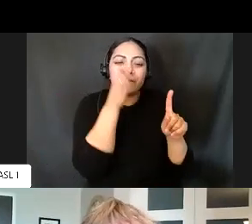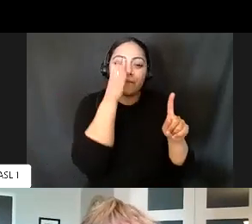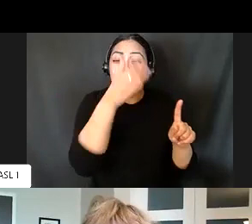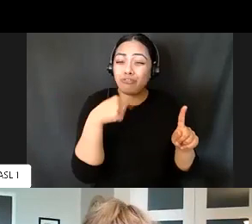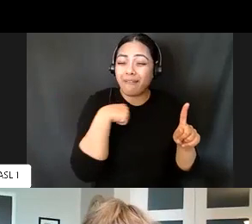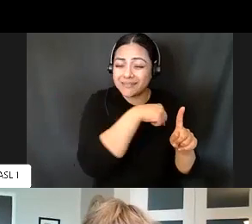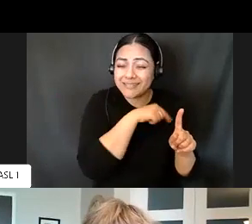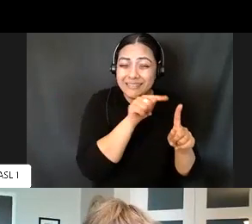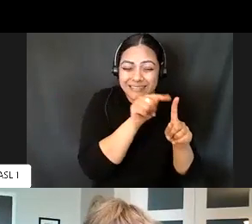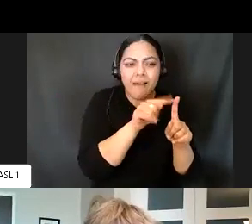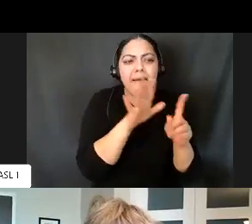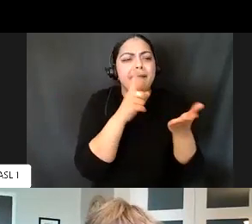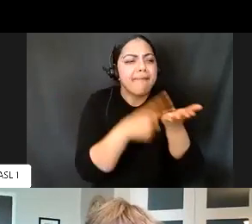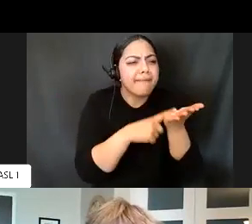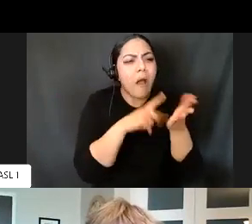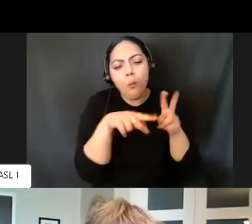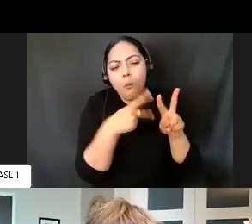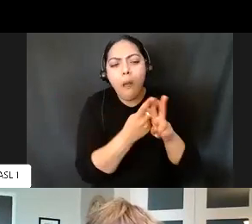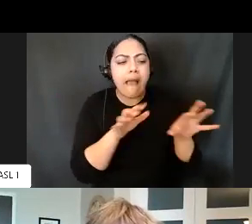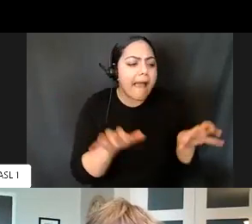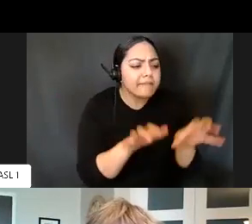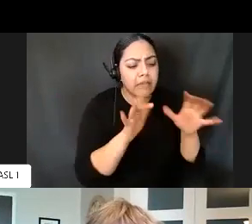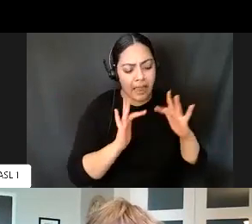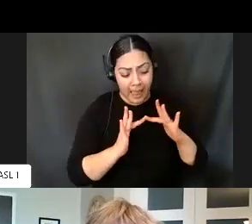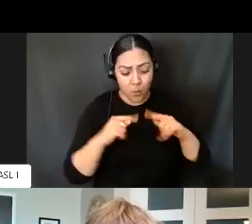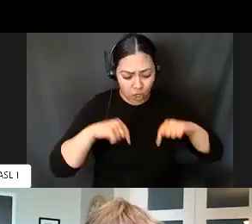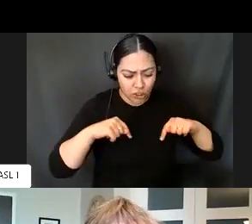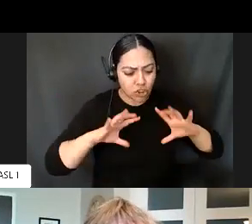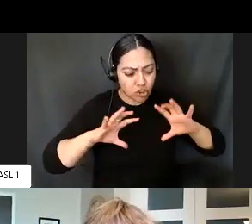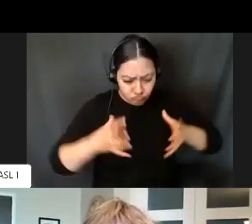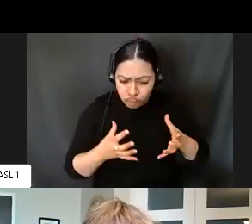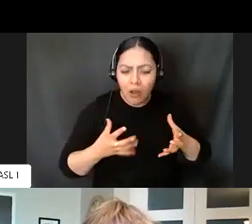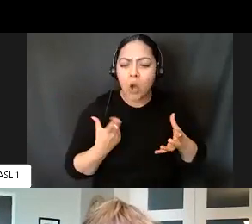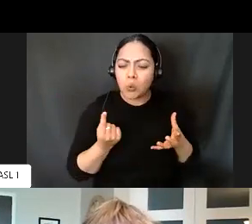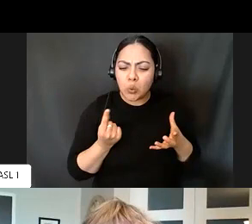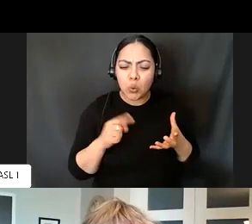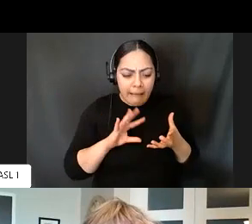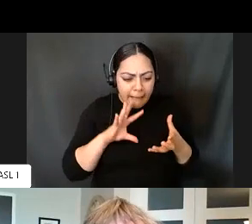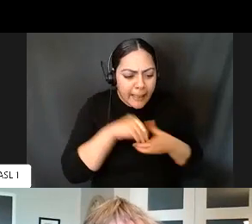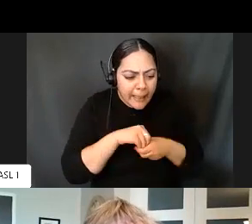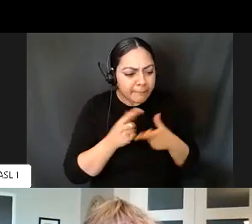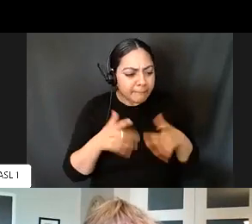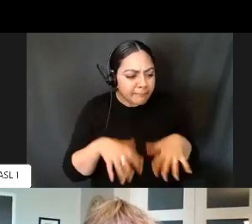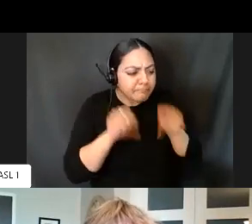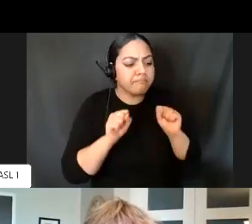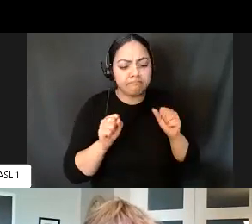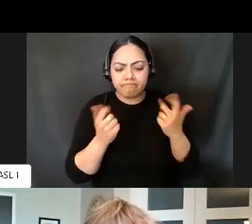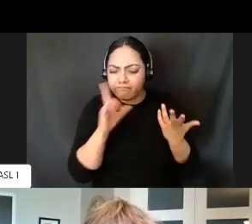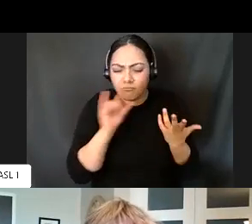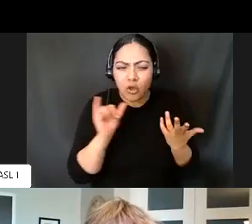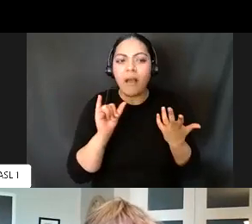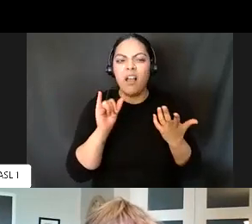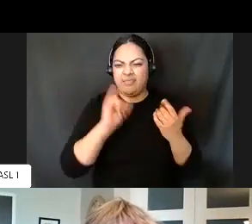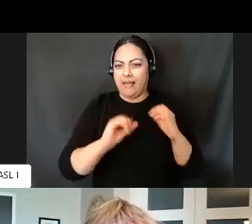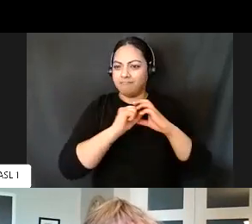the kinds of activities that networks can participate in, and just to give a visual